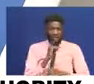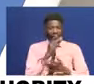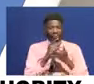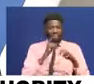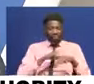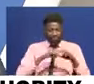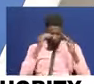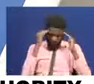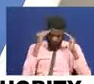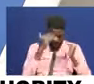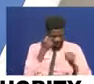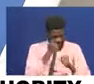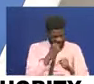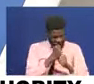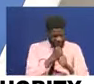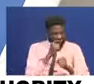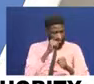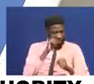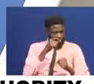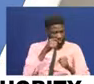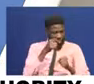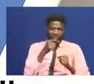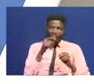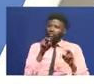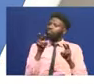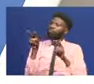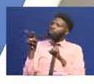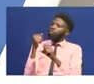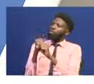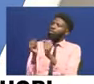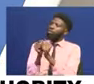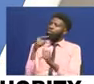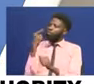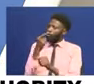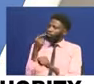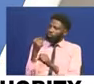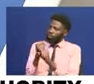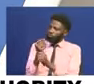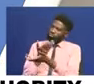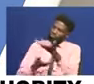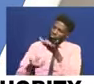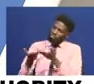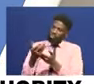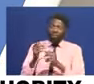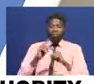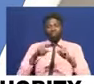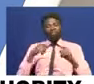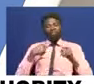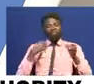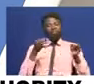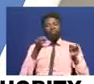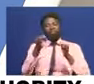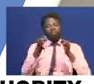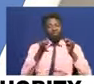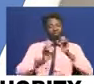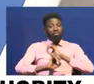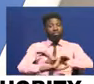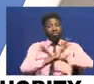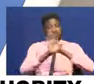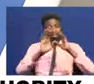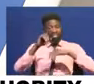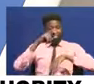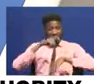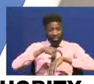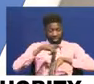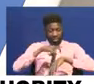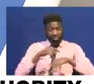while to be able to carry everybody else with you. But to the extent of the can, and I want to make it clear, it is not that during this transition payments have not been